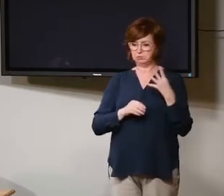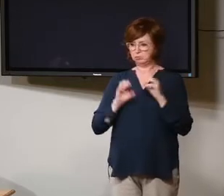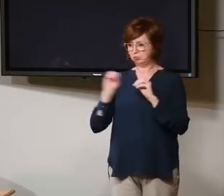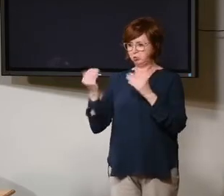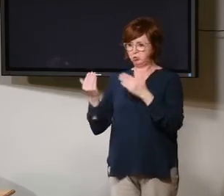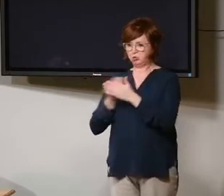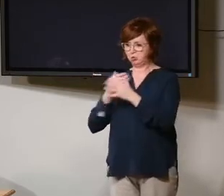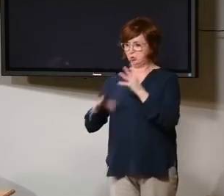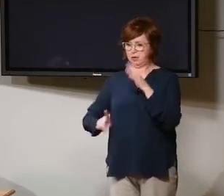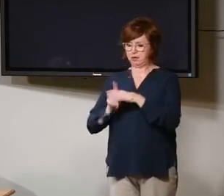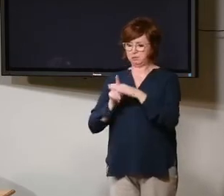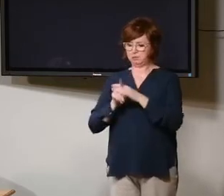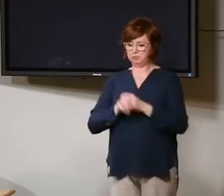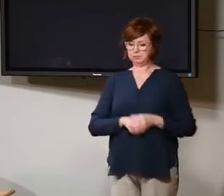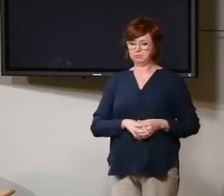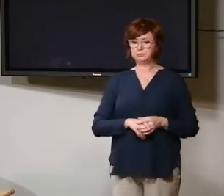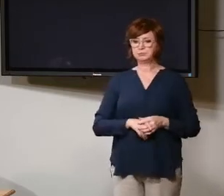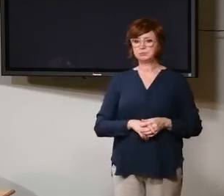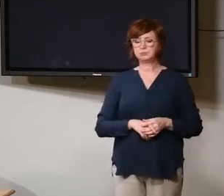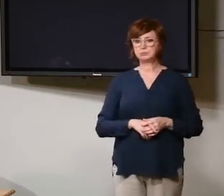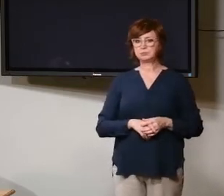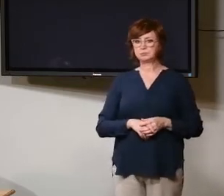remember that these additional cases were just